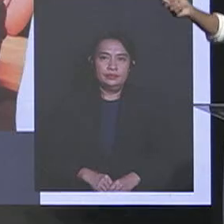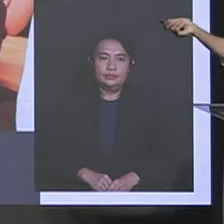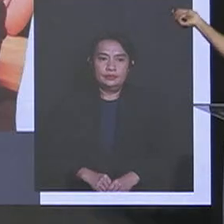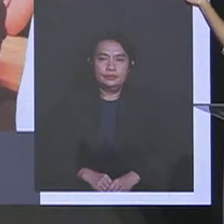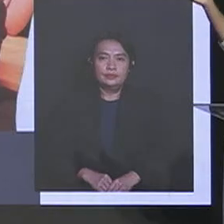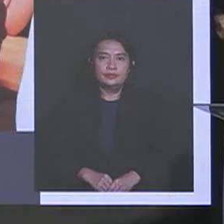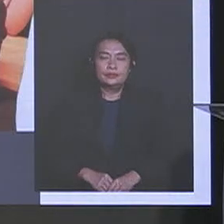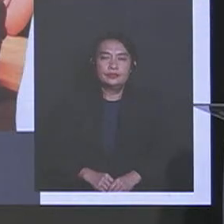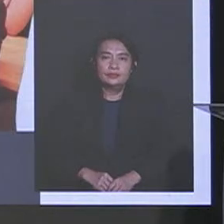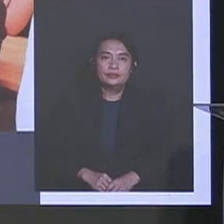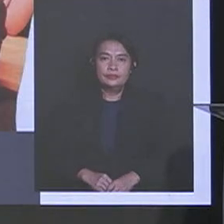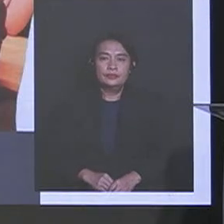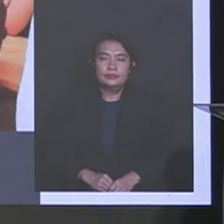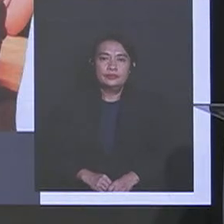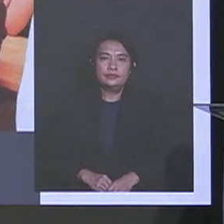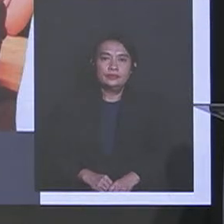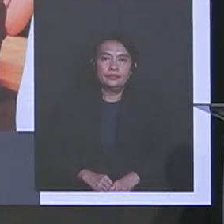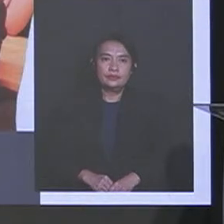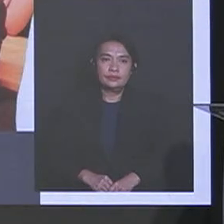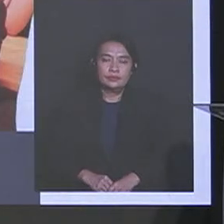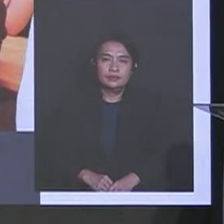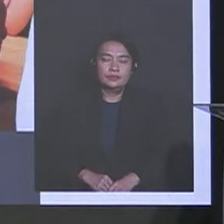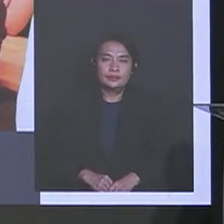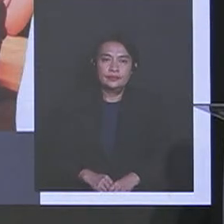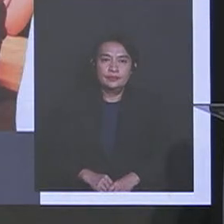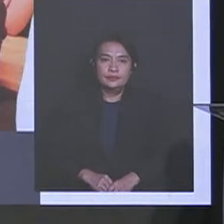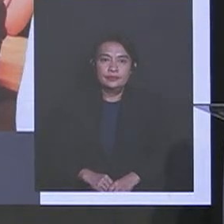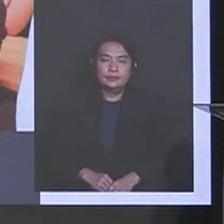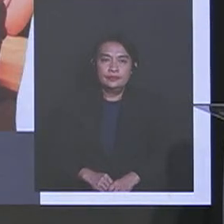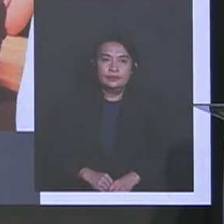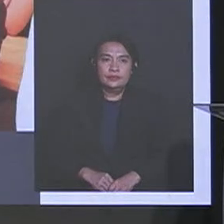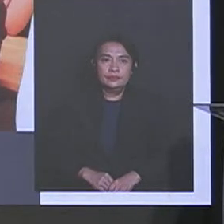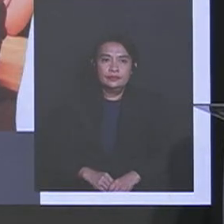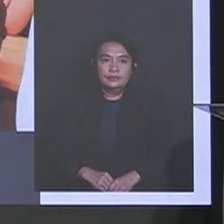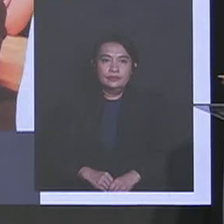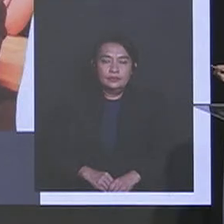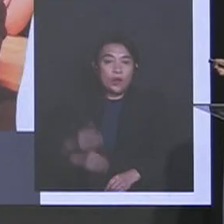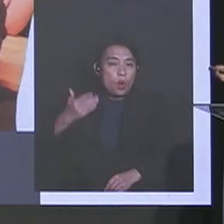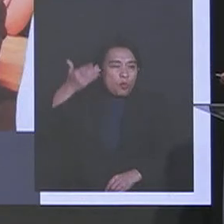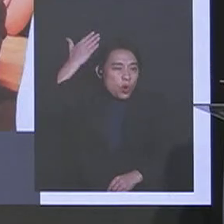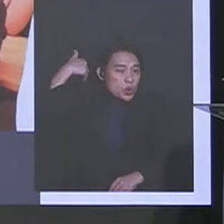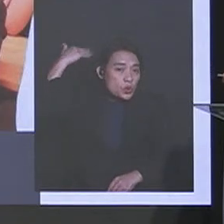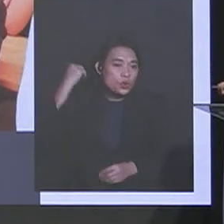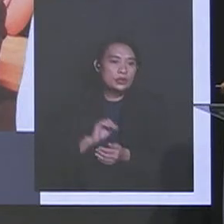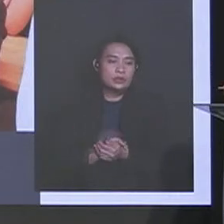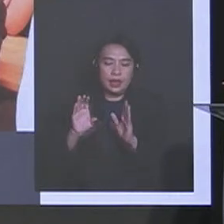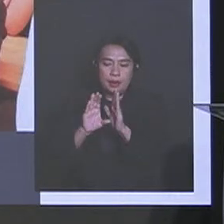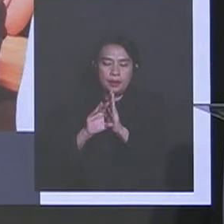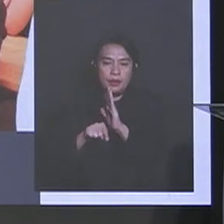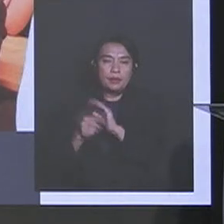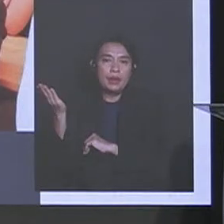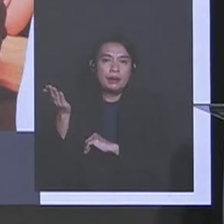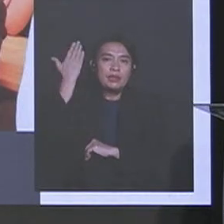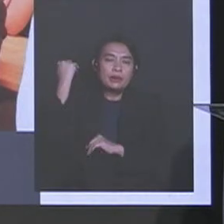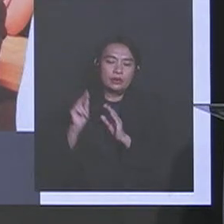This image, not long ago, would have been essentially illegal in New York. We prohibited sidewalk cafe seating in most